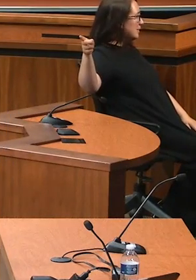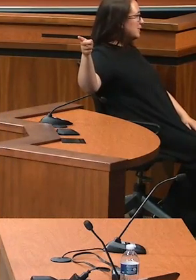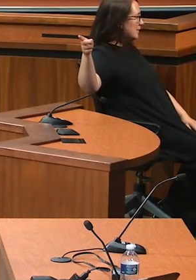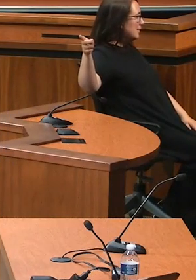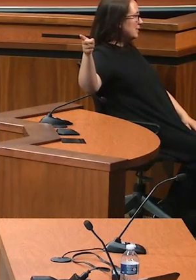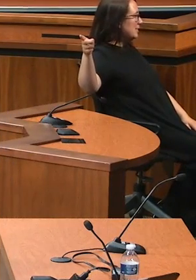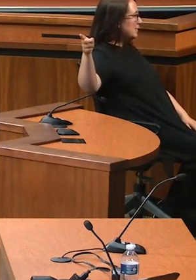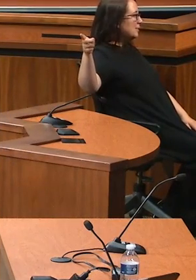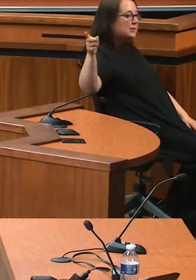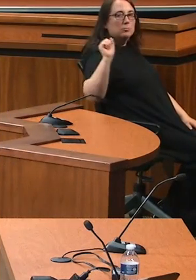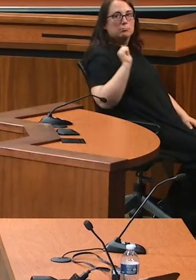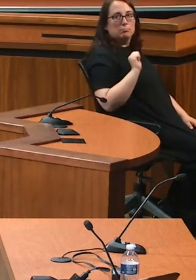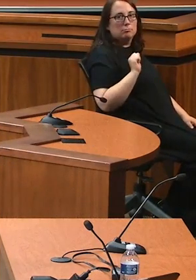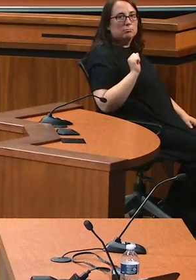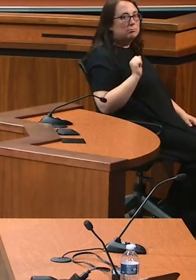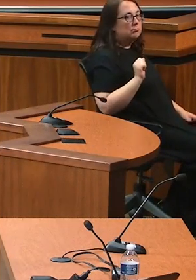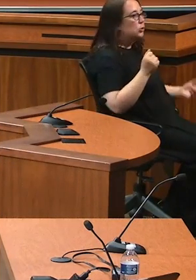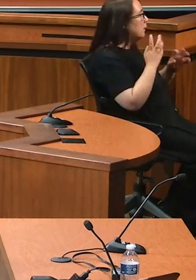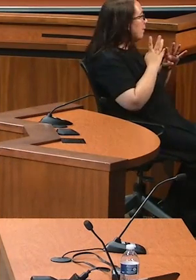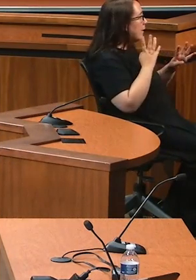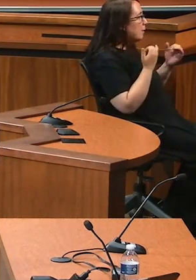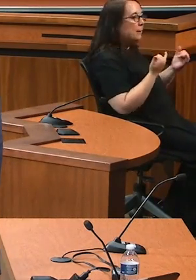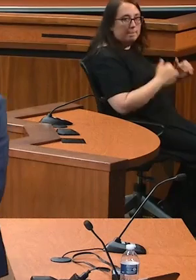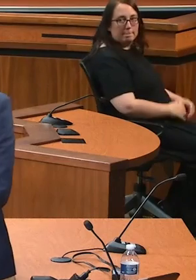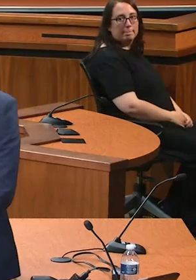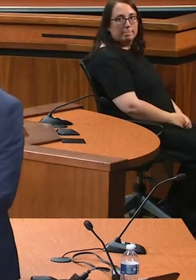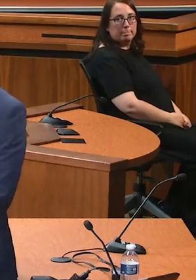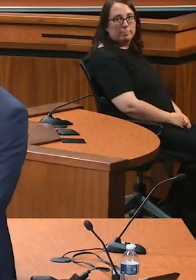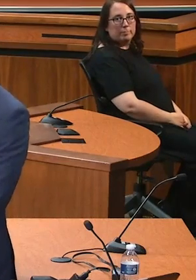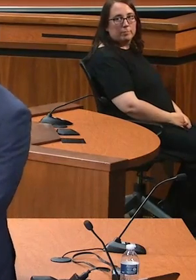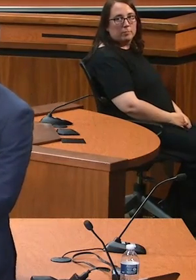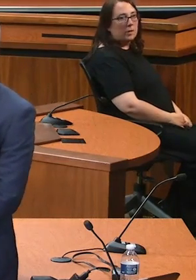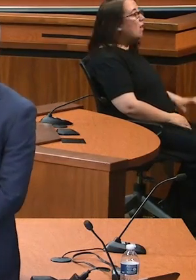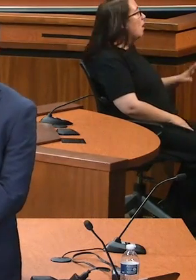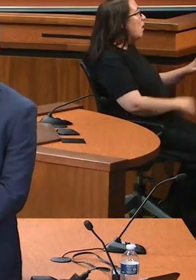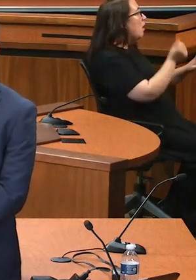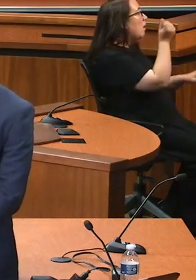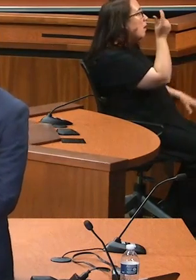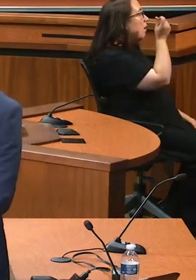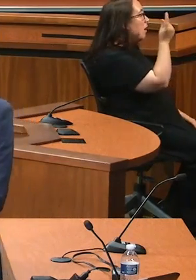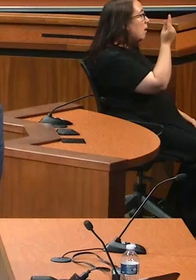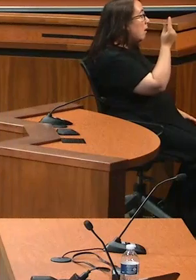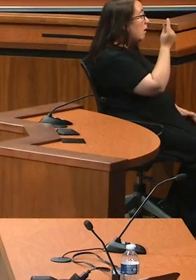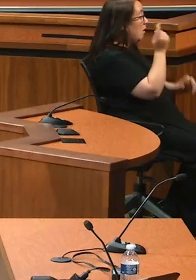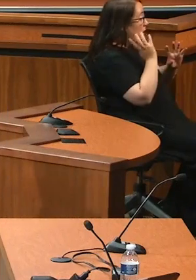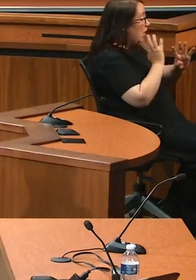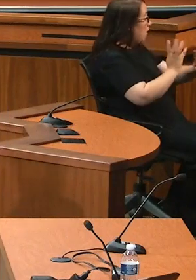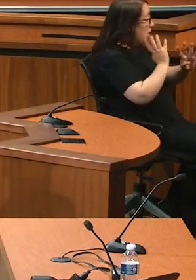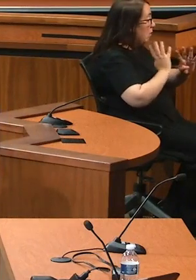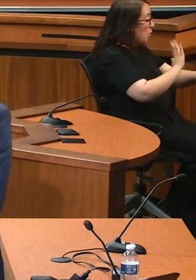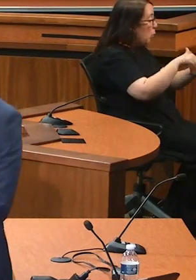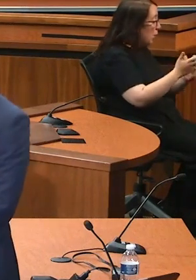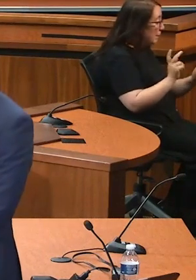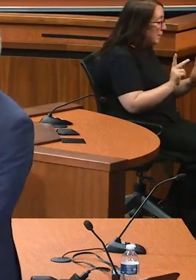to be able to ask them. So if you can start lining up now. And again, although we may not get many this first round, keeping your